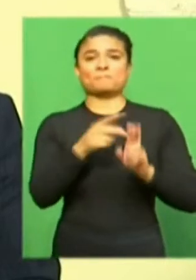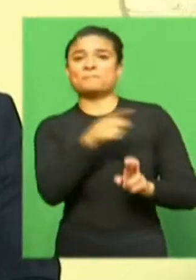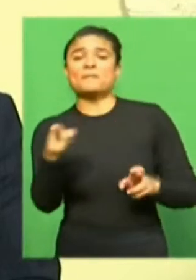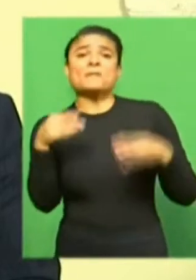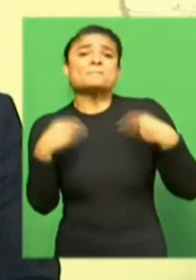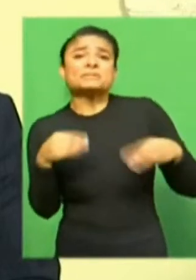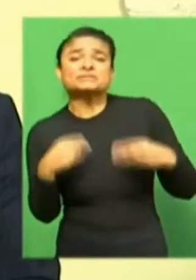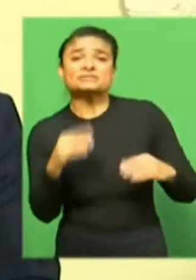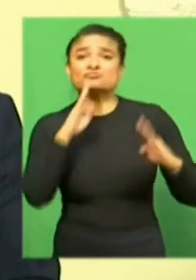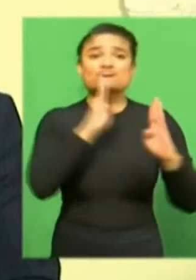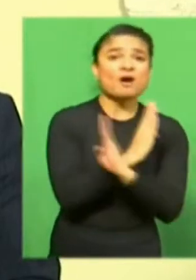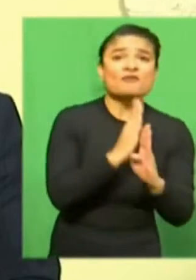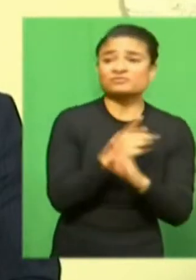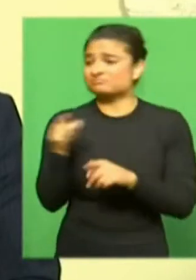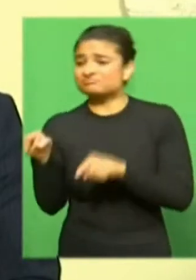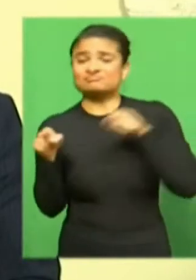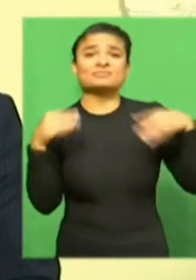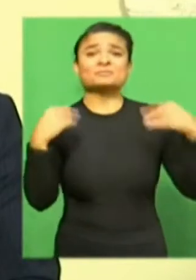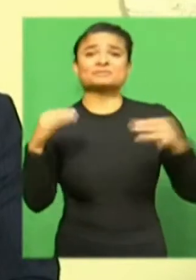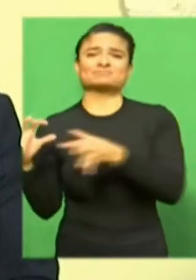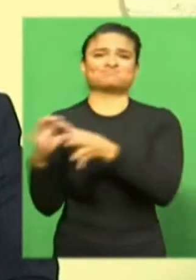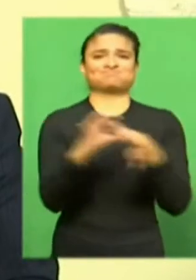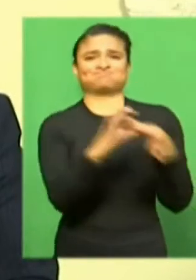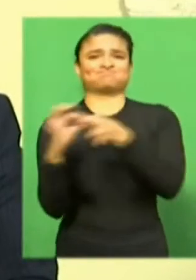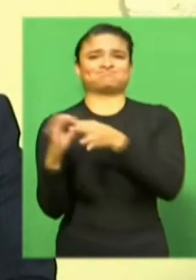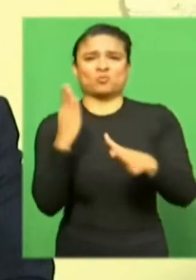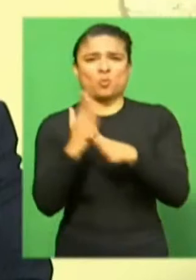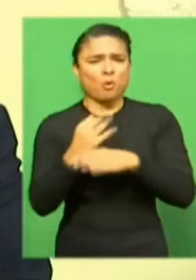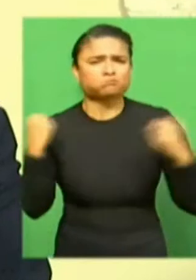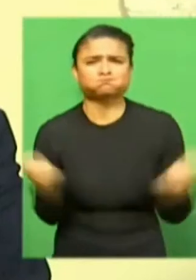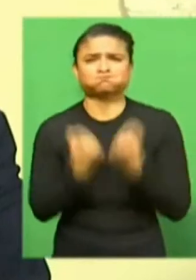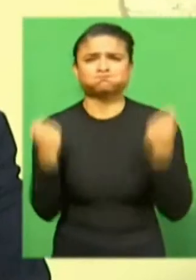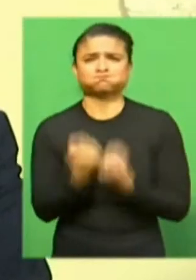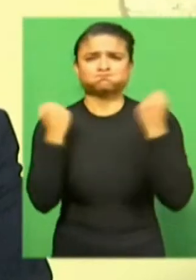with other social partners.